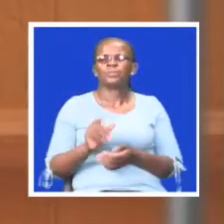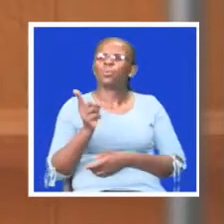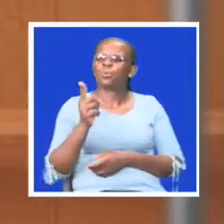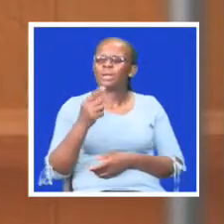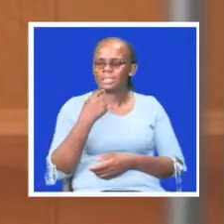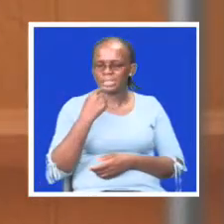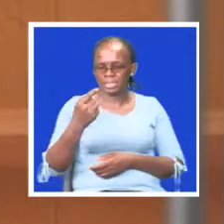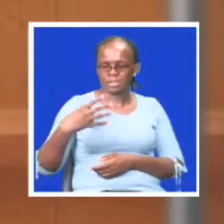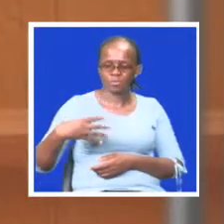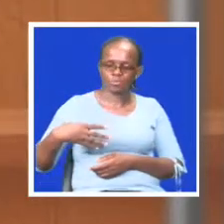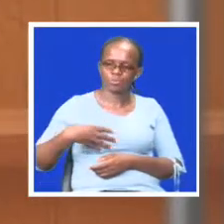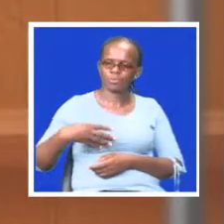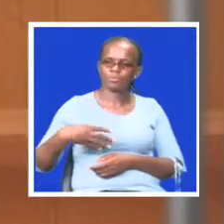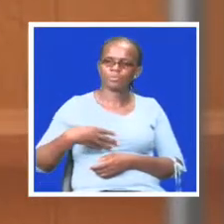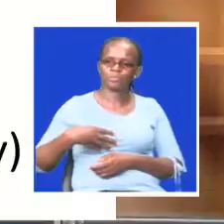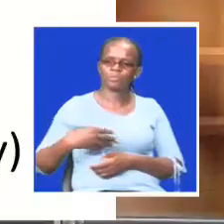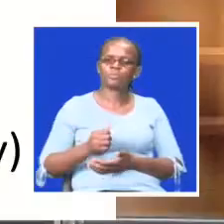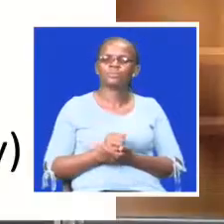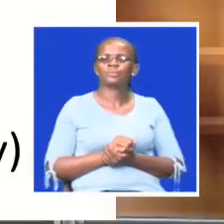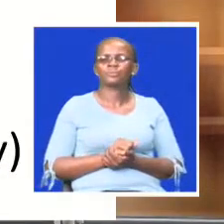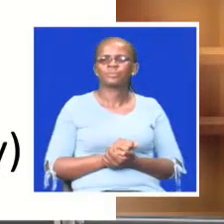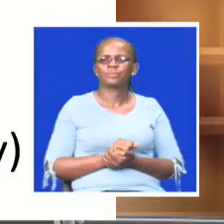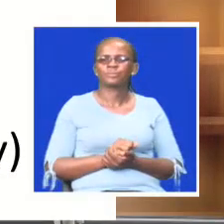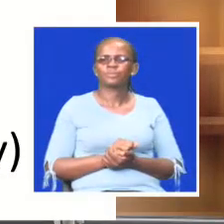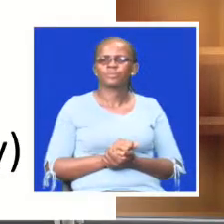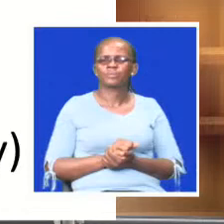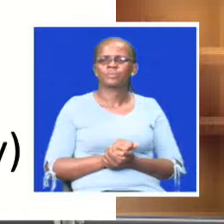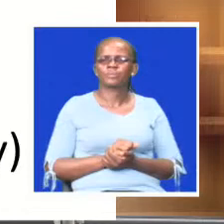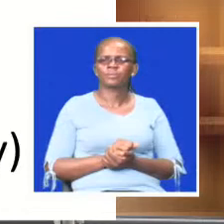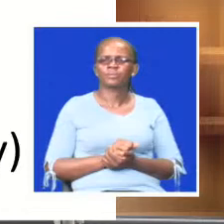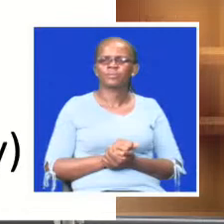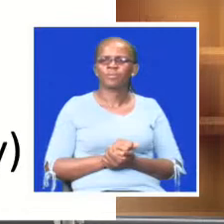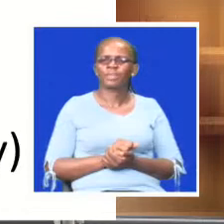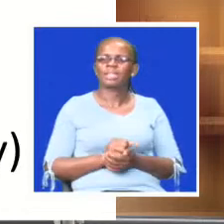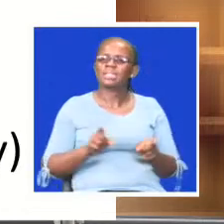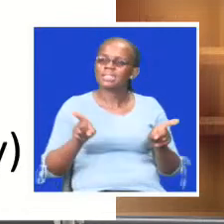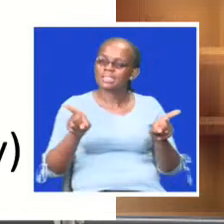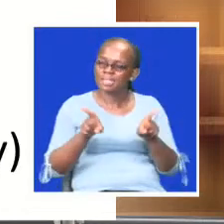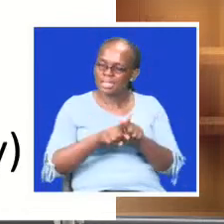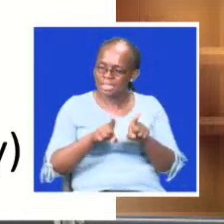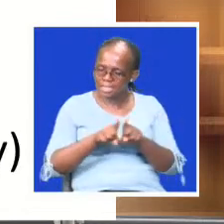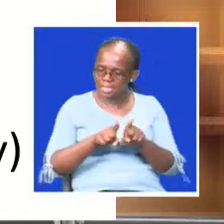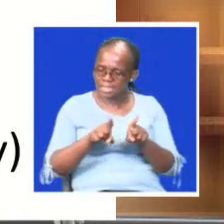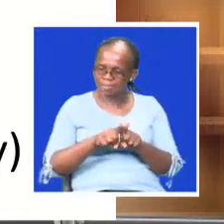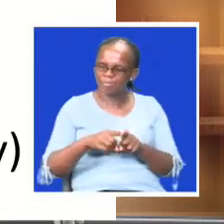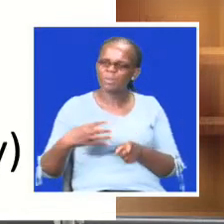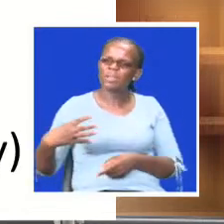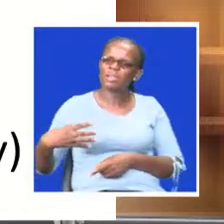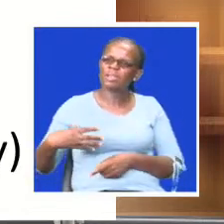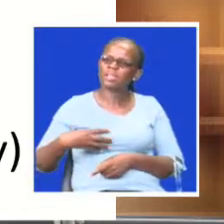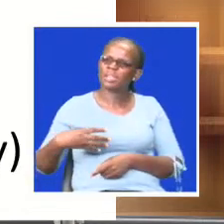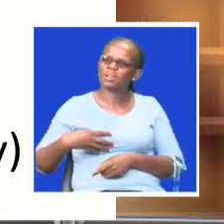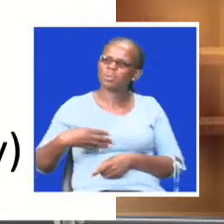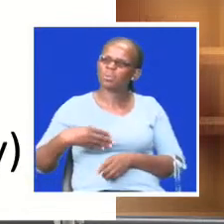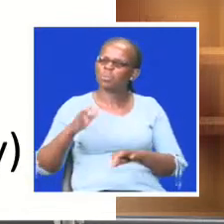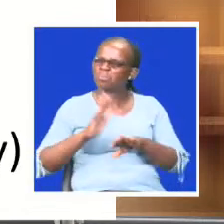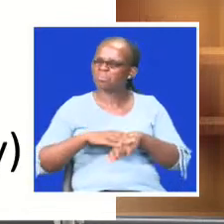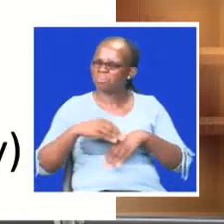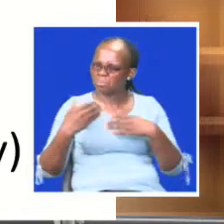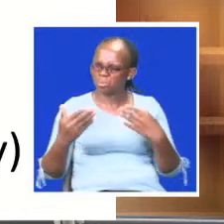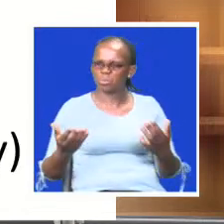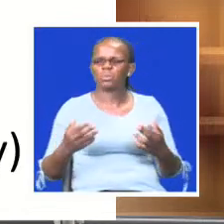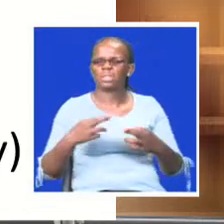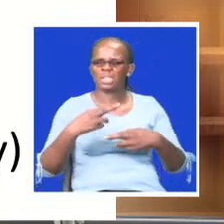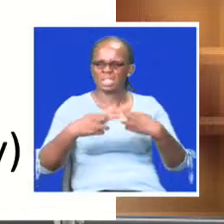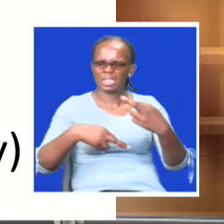say about Eve? Eve is disobedient, or he was disobedient.